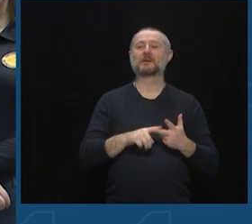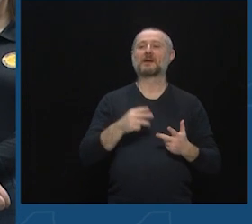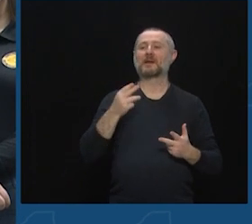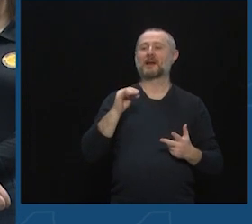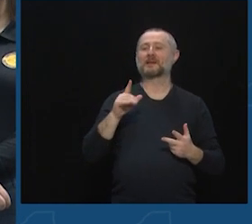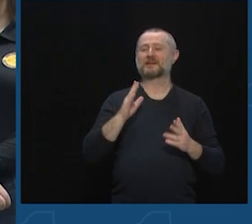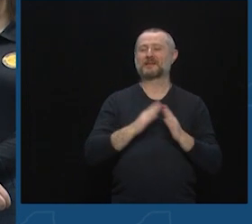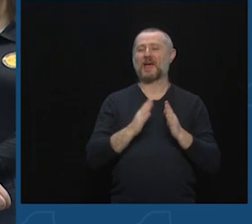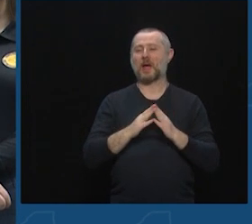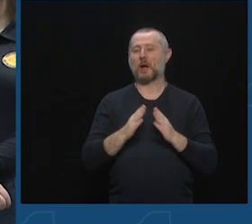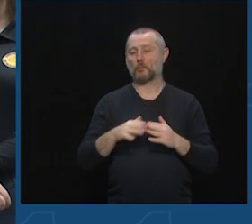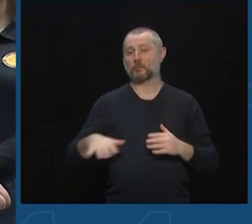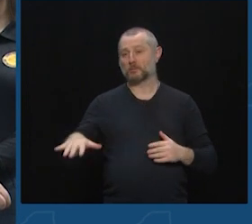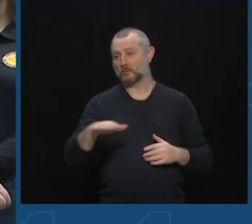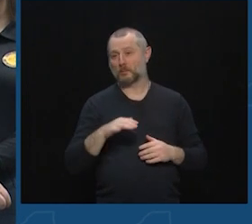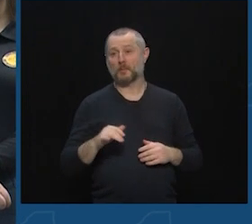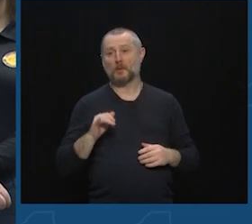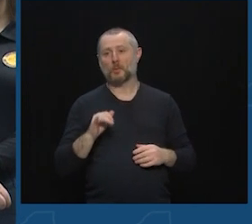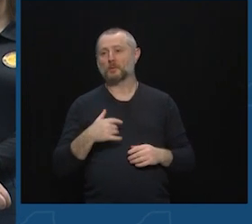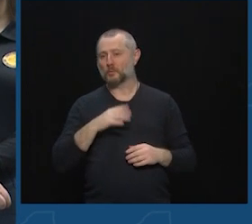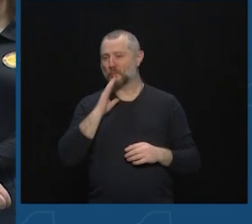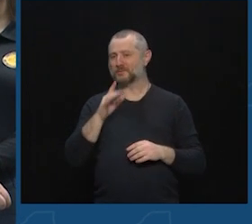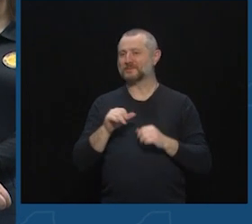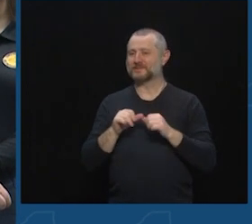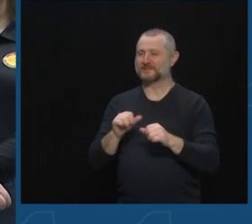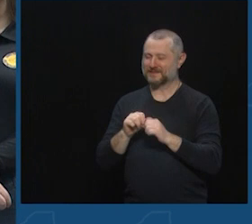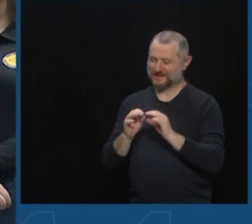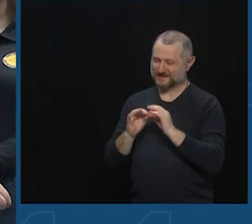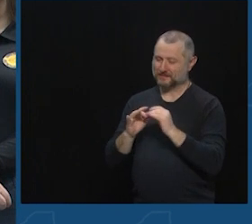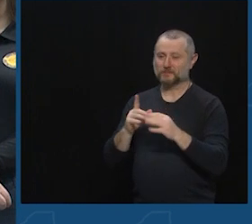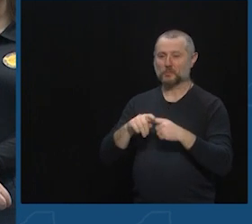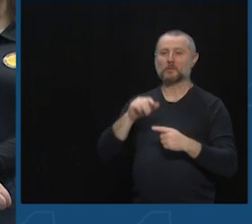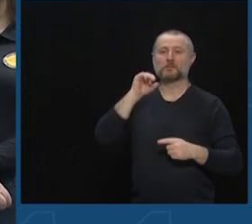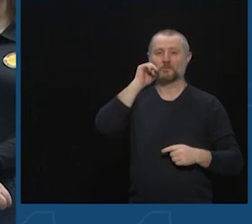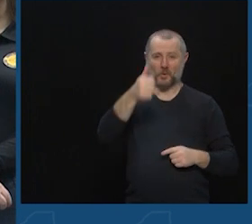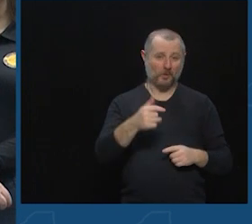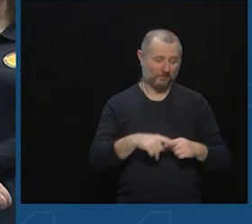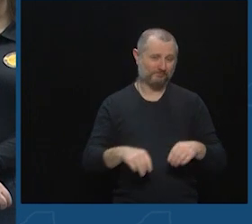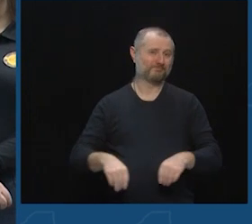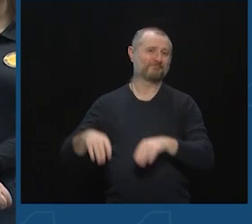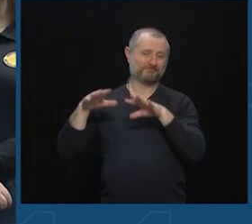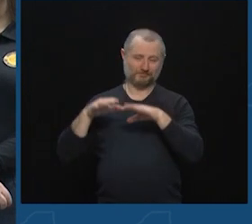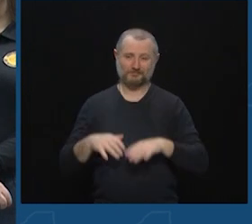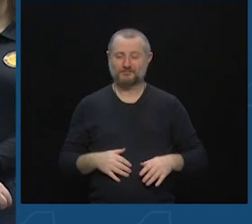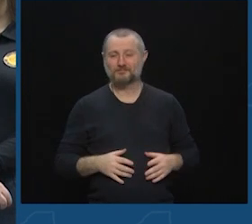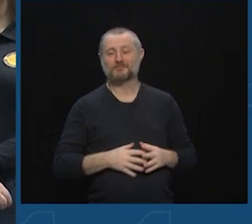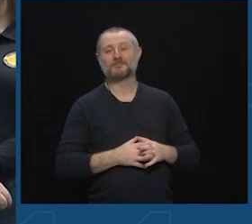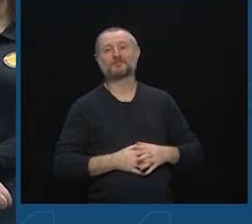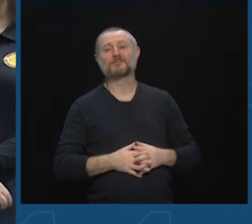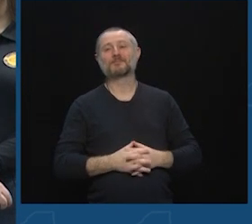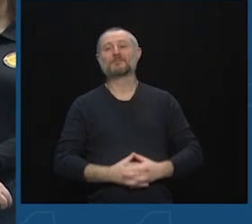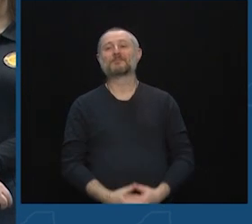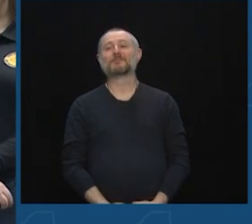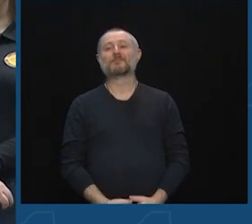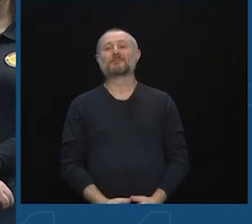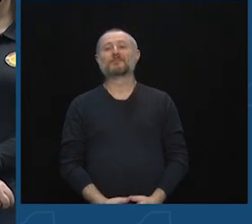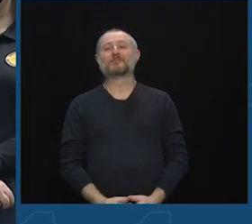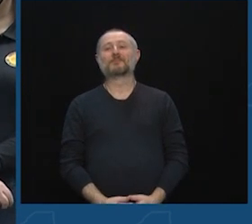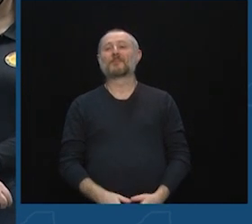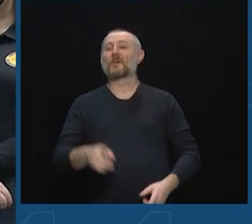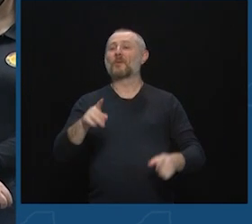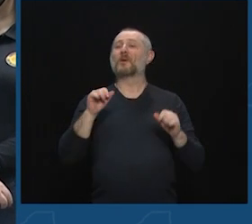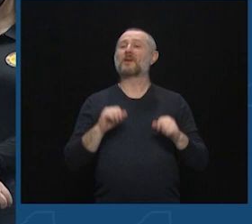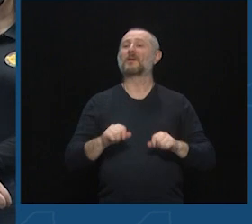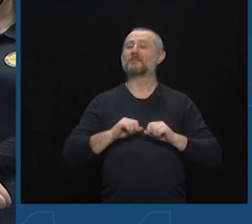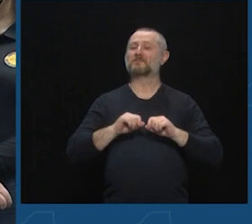to the amount of damage that we are seeing. Specific restoration times by town are available on our website and